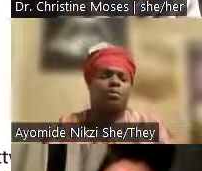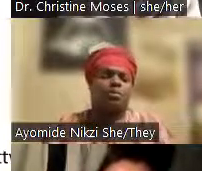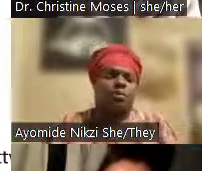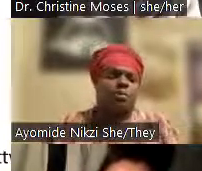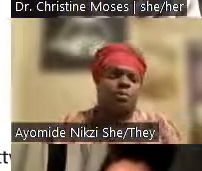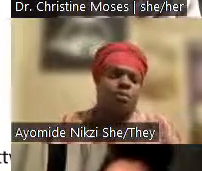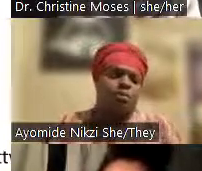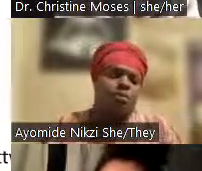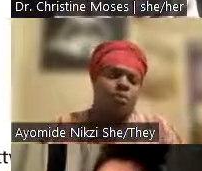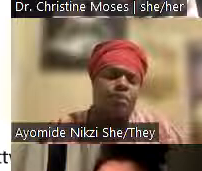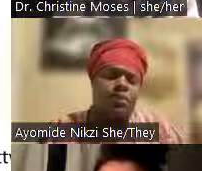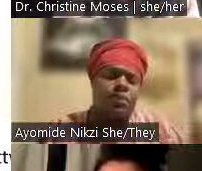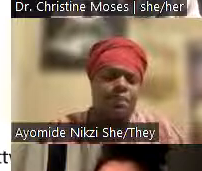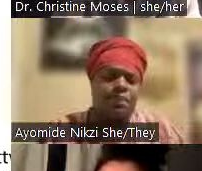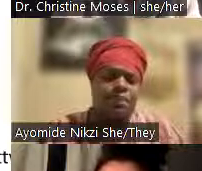move forward with